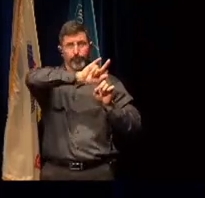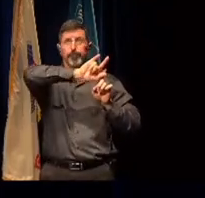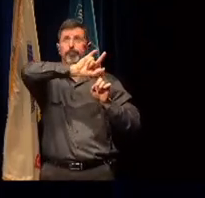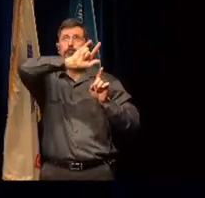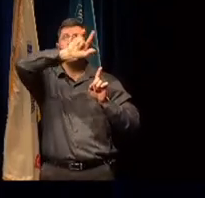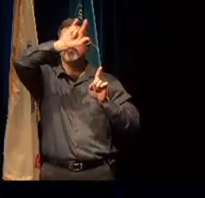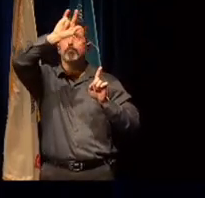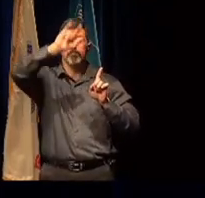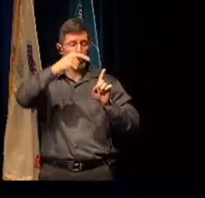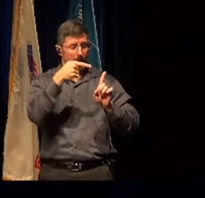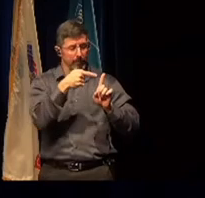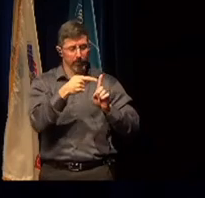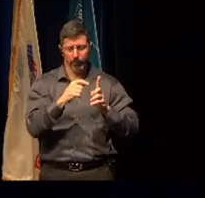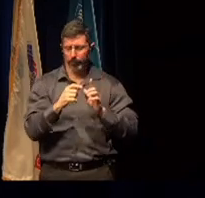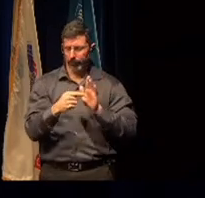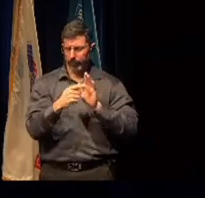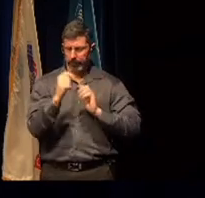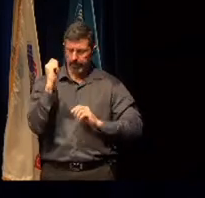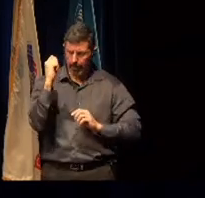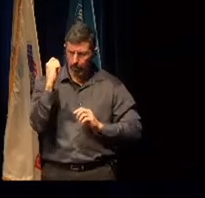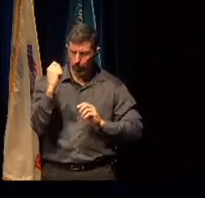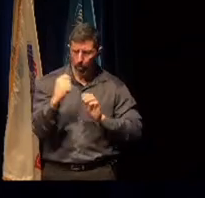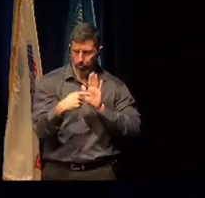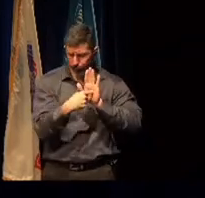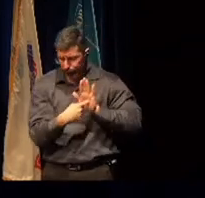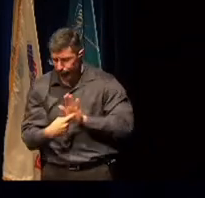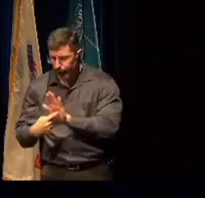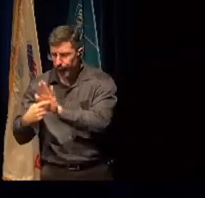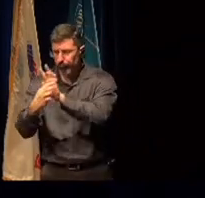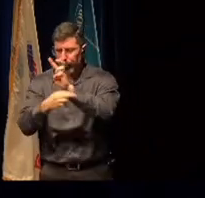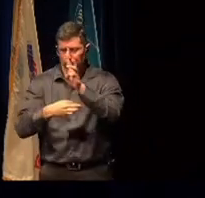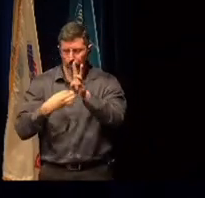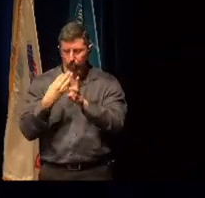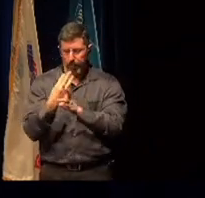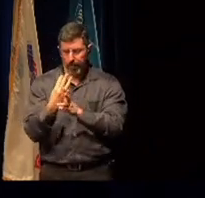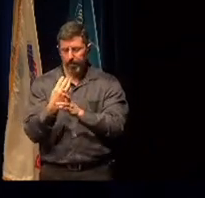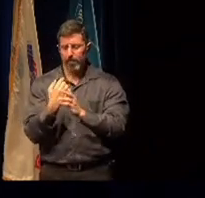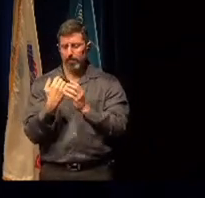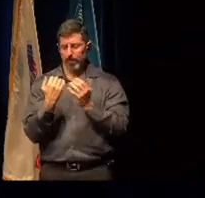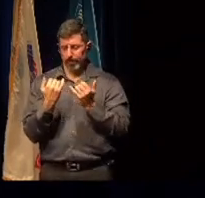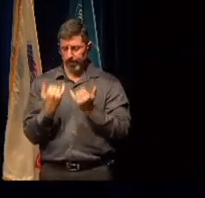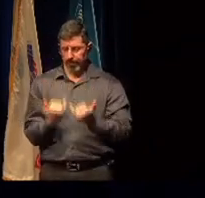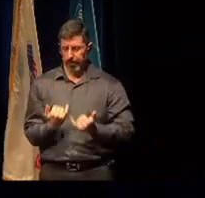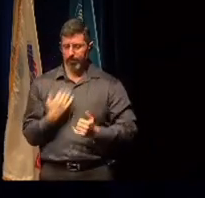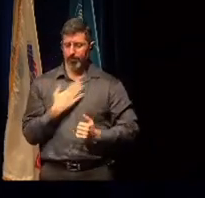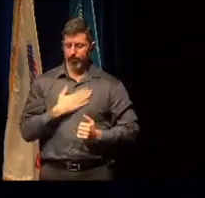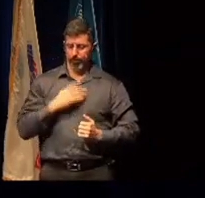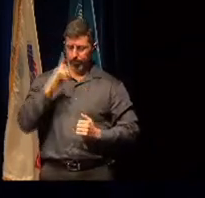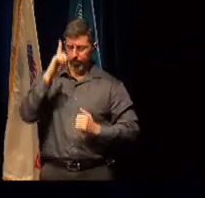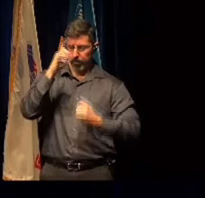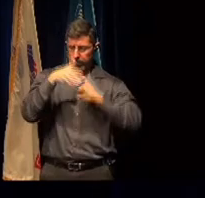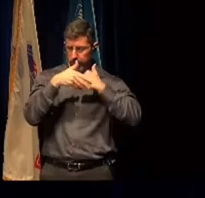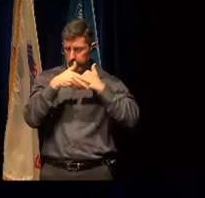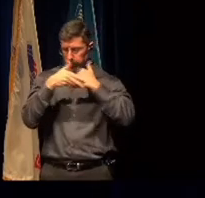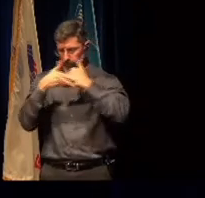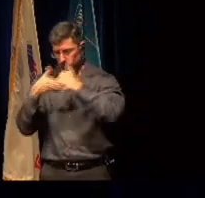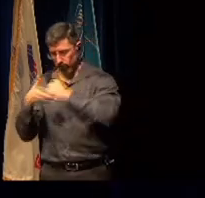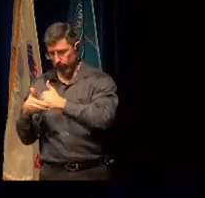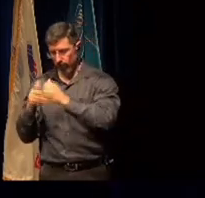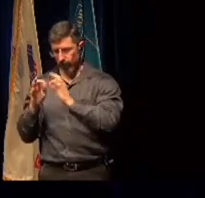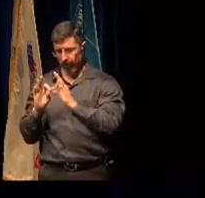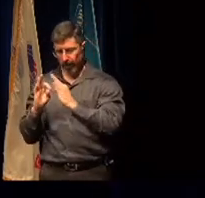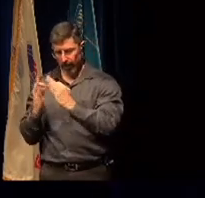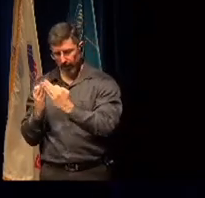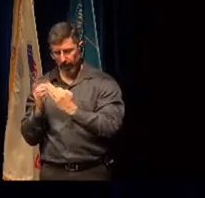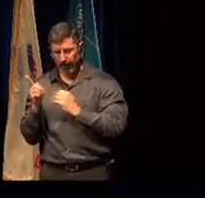world. I ask you now to help his family as they have suffered a great loss. I pray that you'll